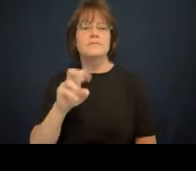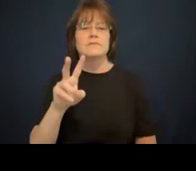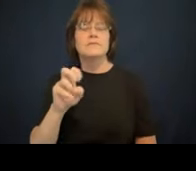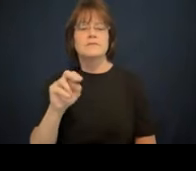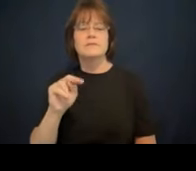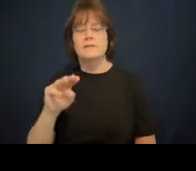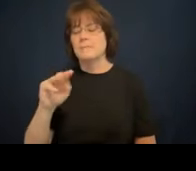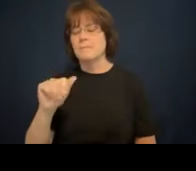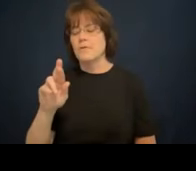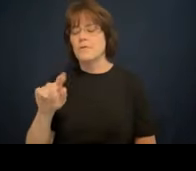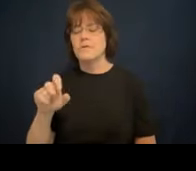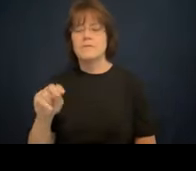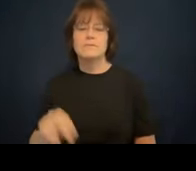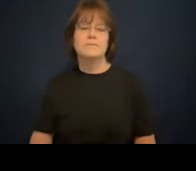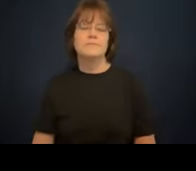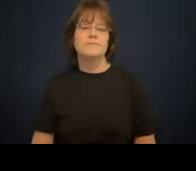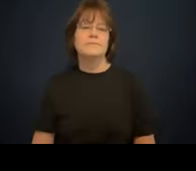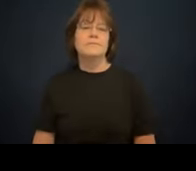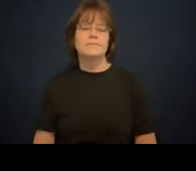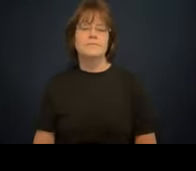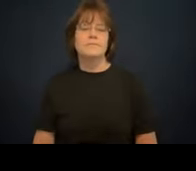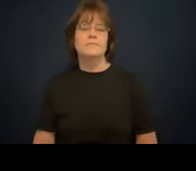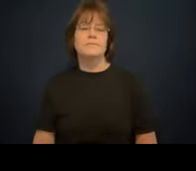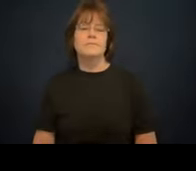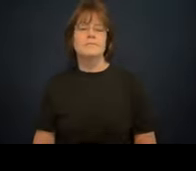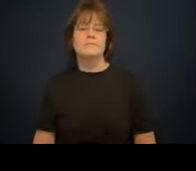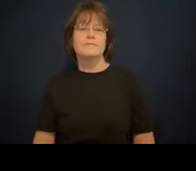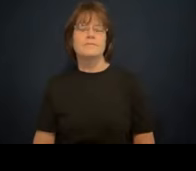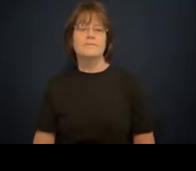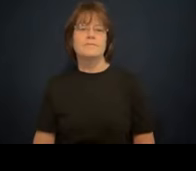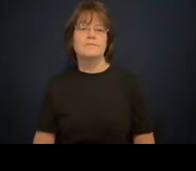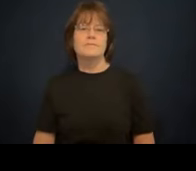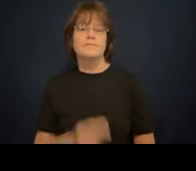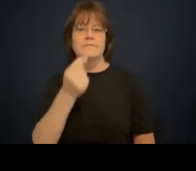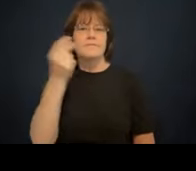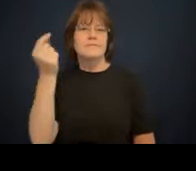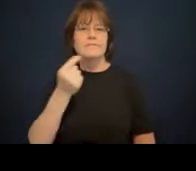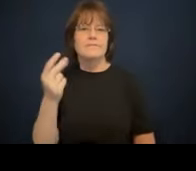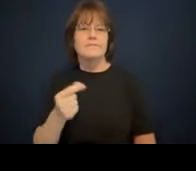So this is the nature of the talks here. They go fast.